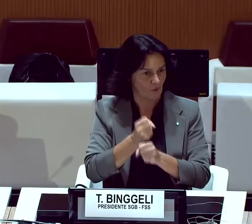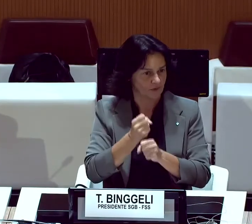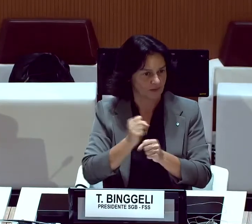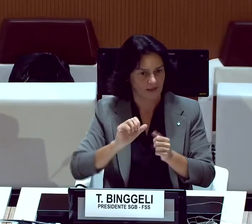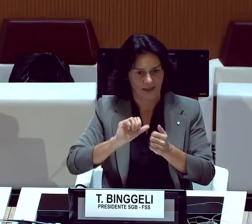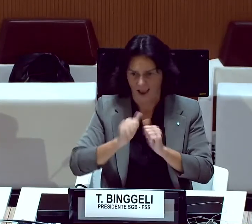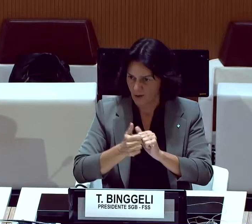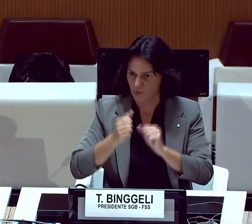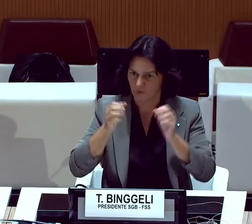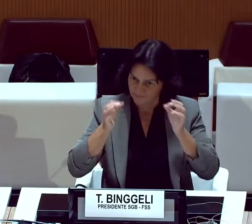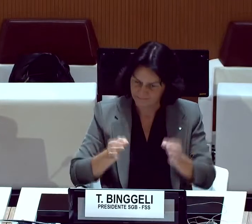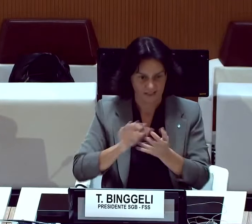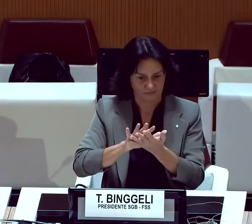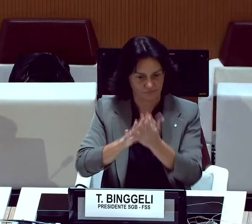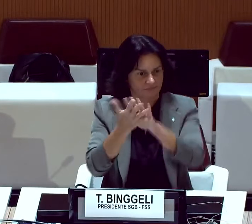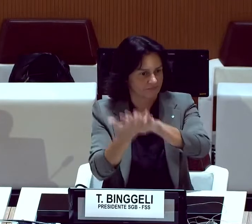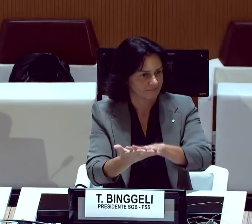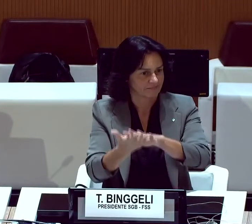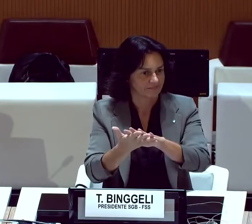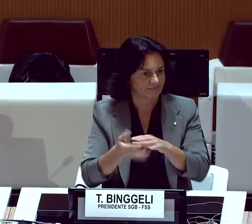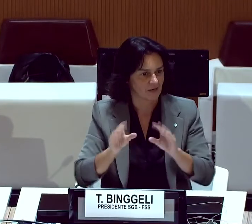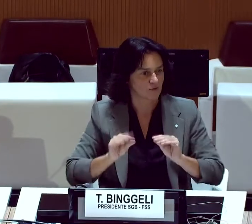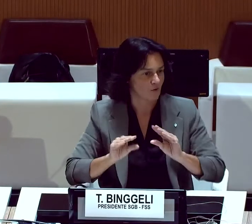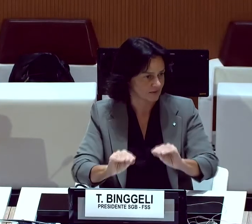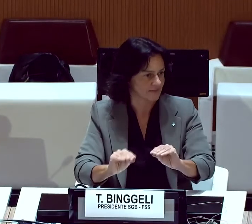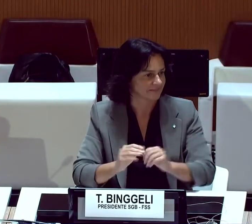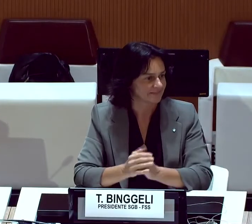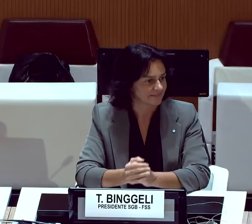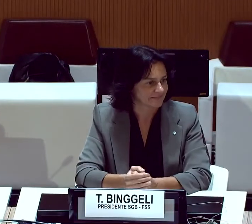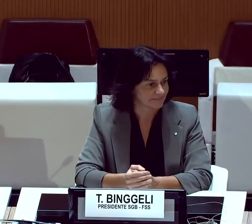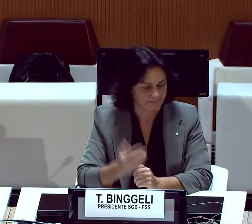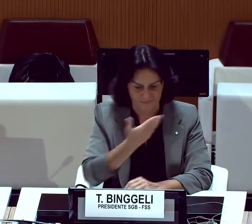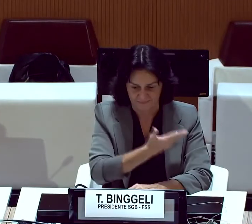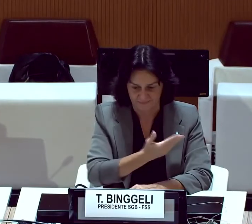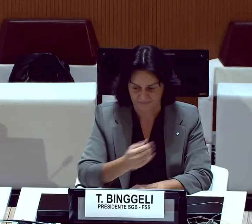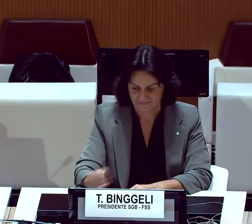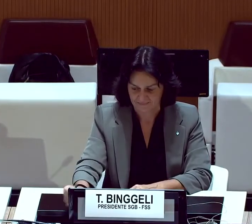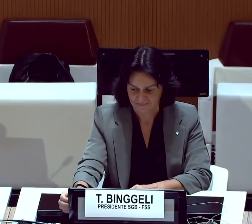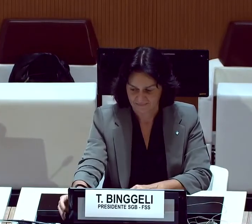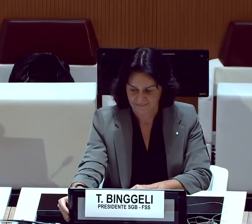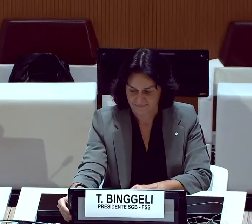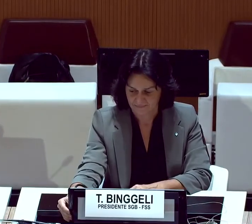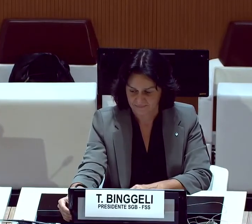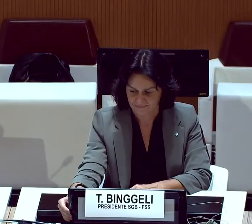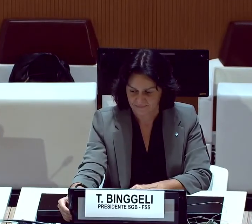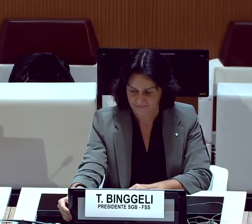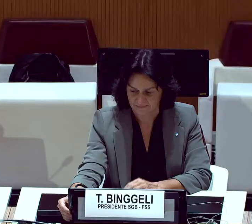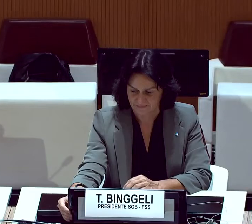your takeaways and the important aspects for future development to ensure that sign languages unite